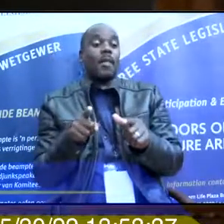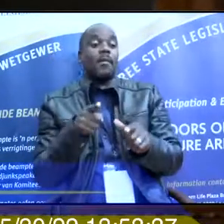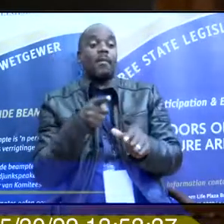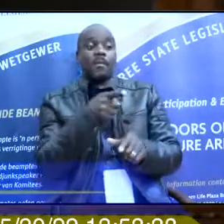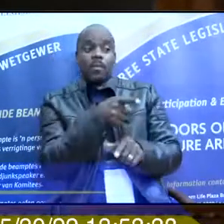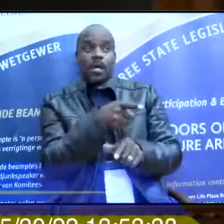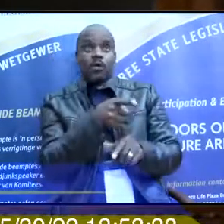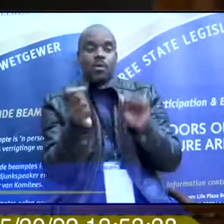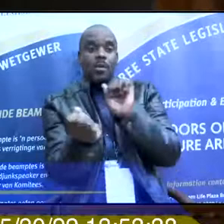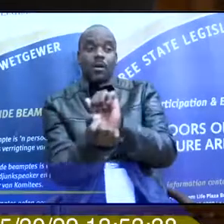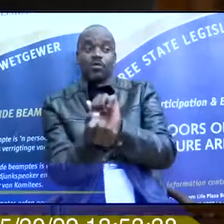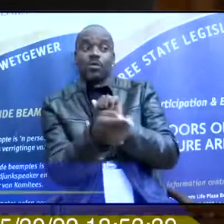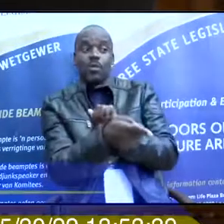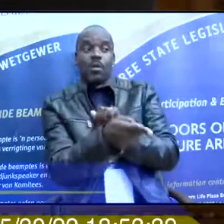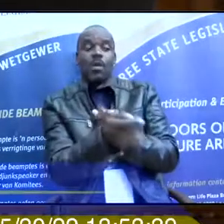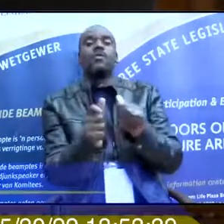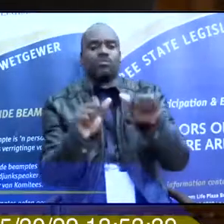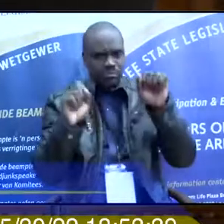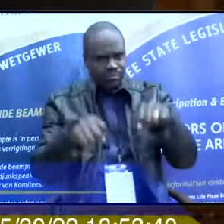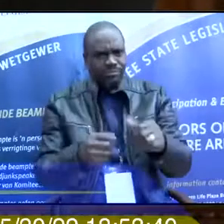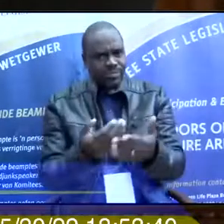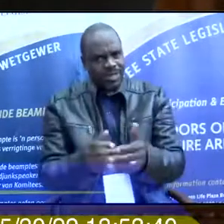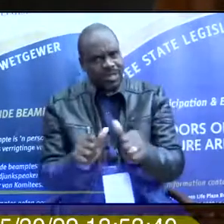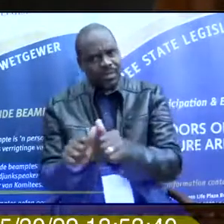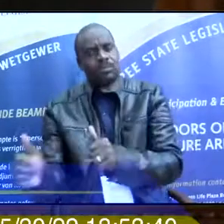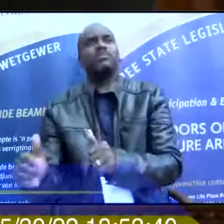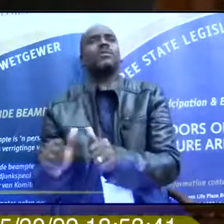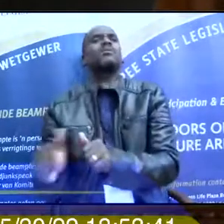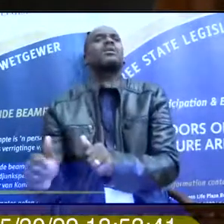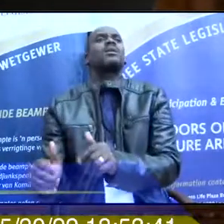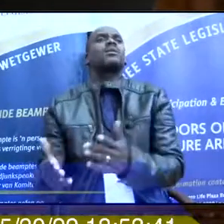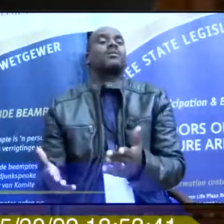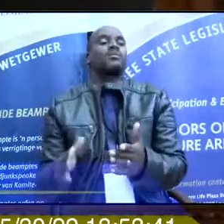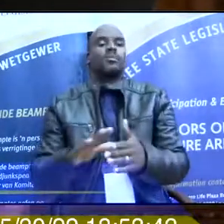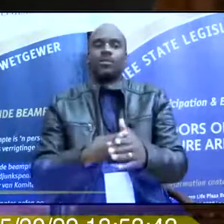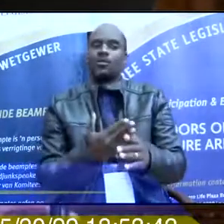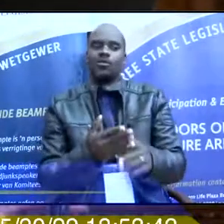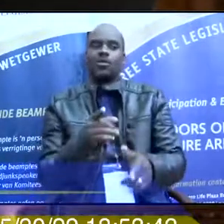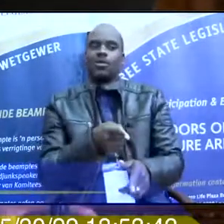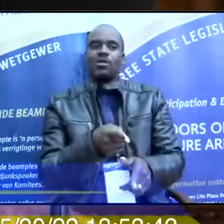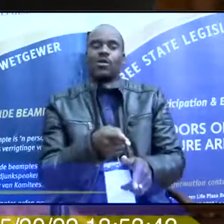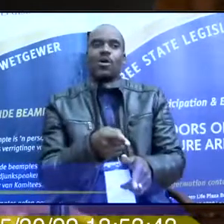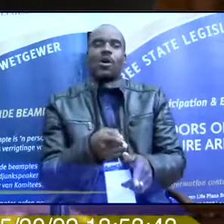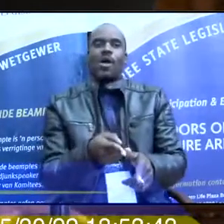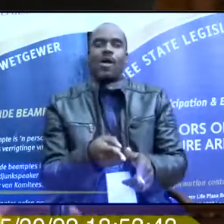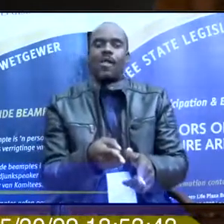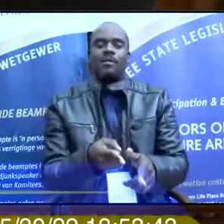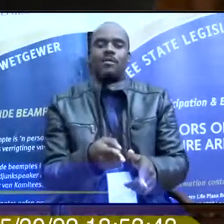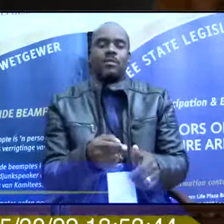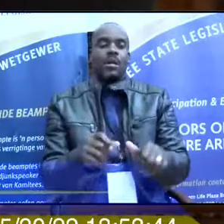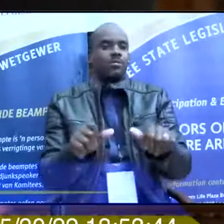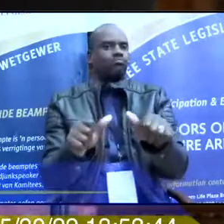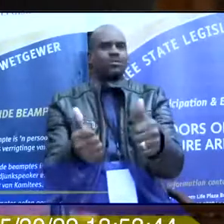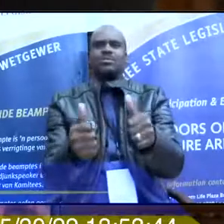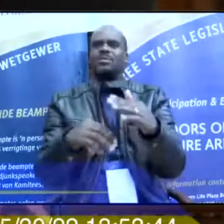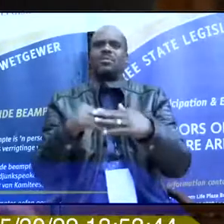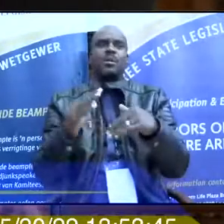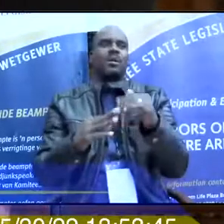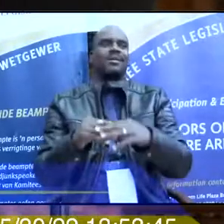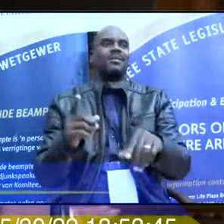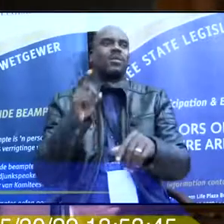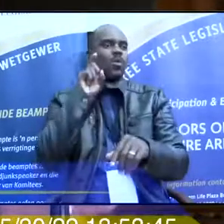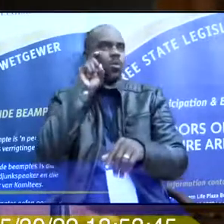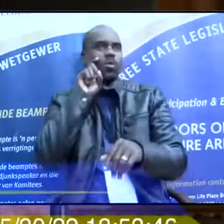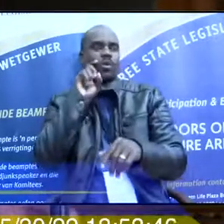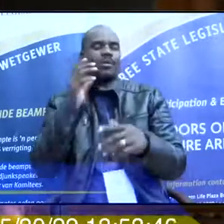station those are the police stations that you call them that are park homes we've got the park homes in sunscreen and if you can check